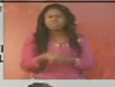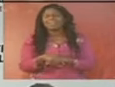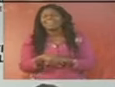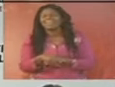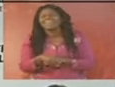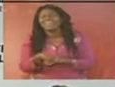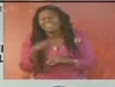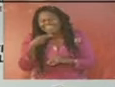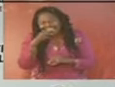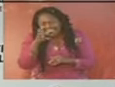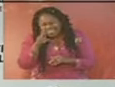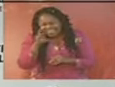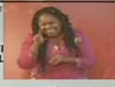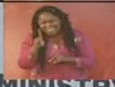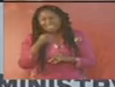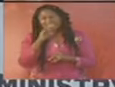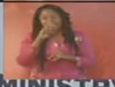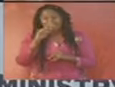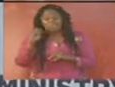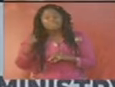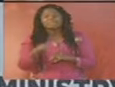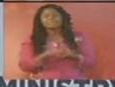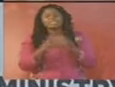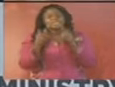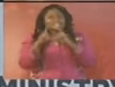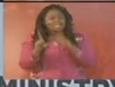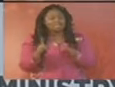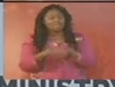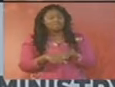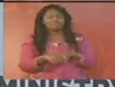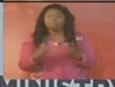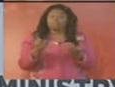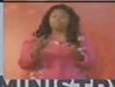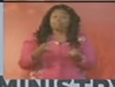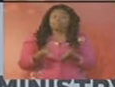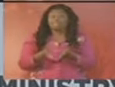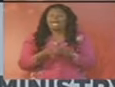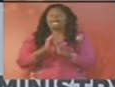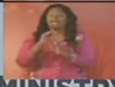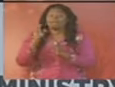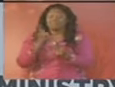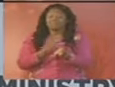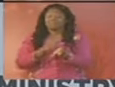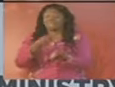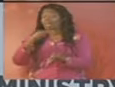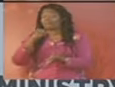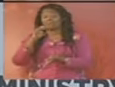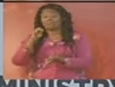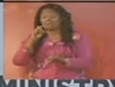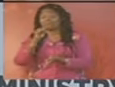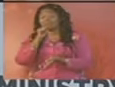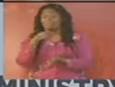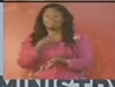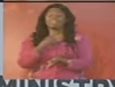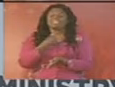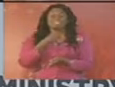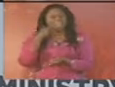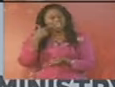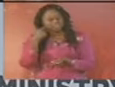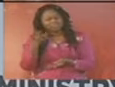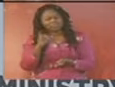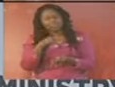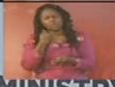that question. But generally speaking, when you deal with a mass immunization program, the ultimate goal of